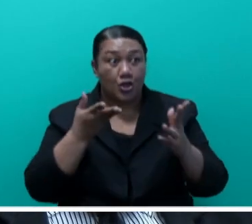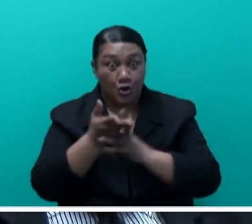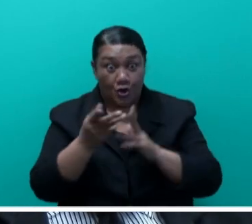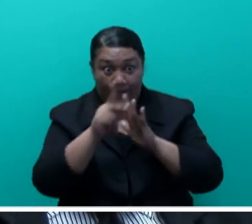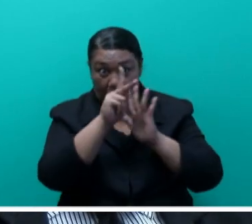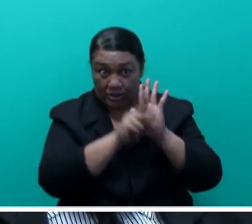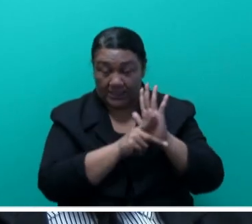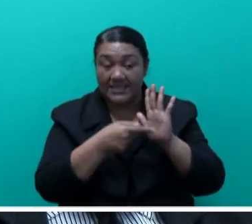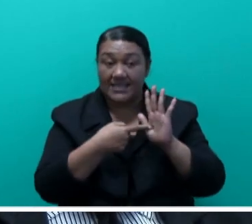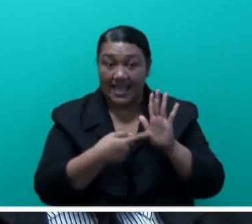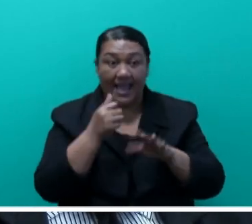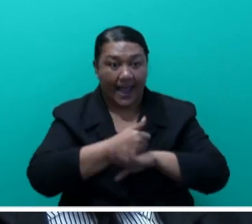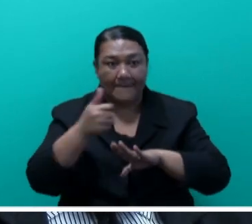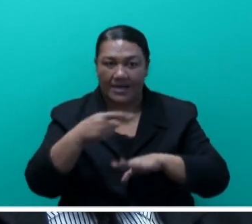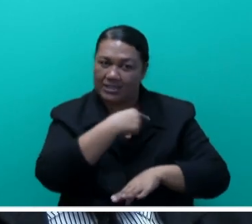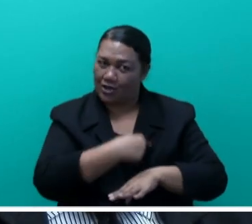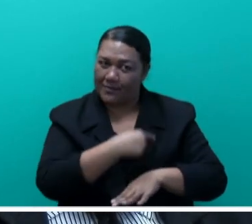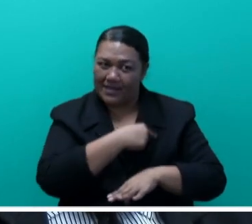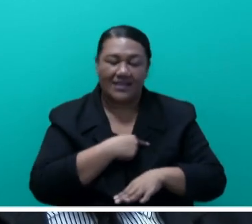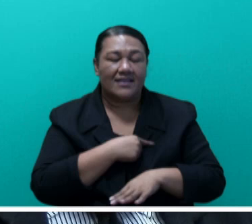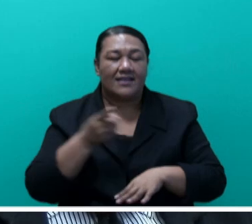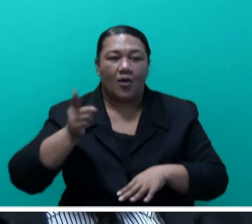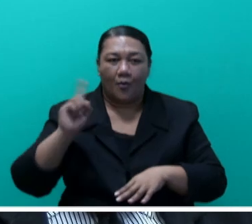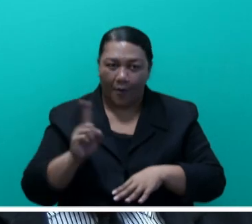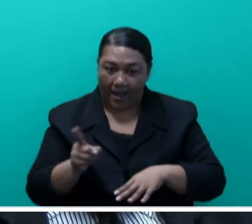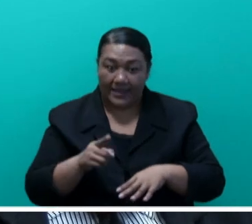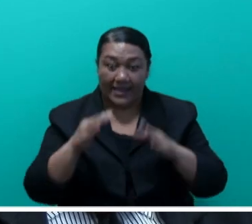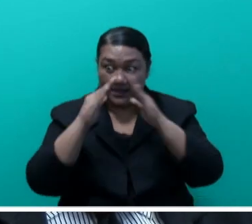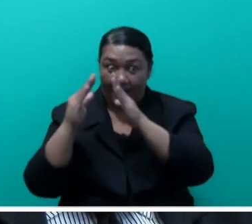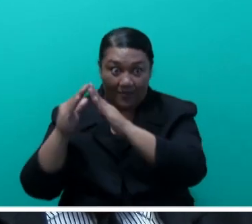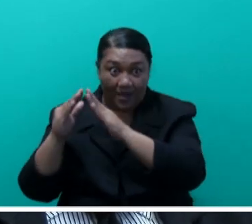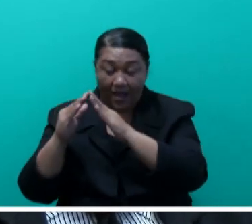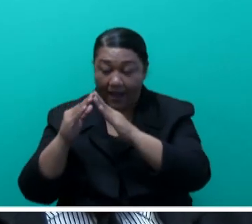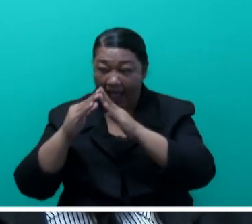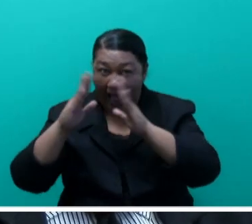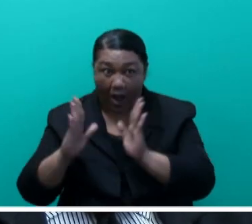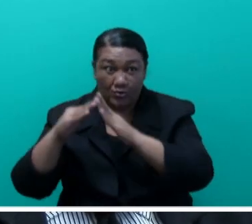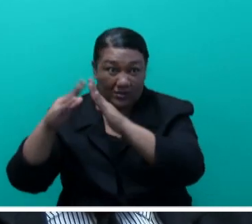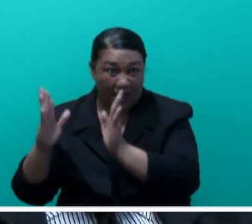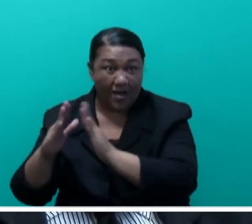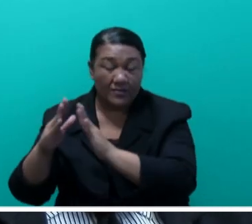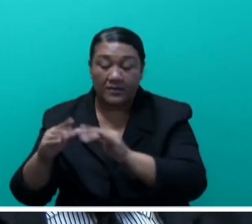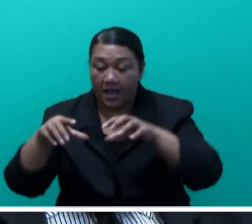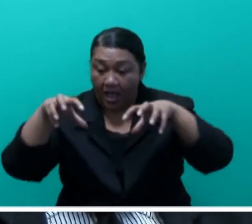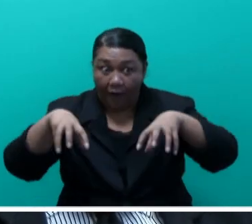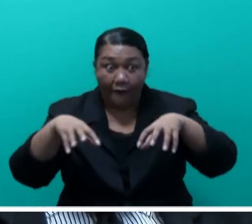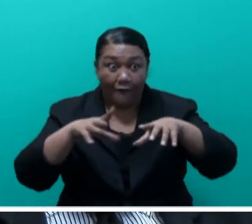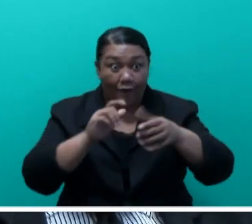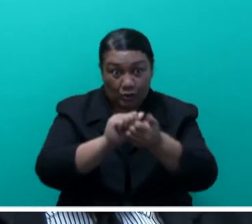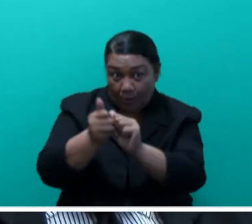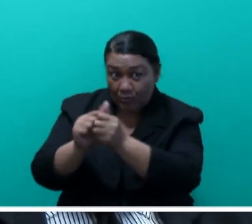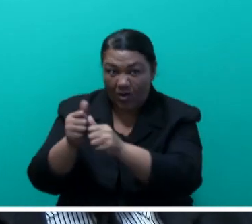government is committed to ensuring that these facilities are accessible, safe, and well maintained.